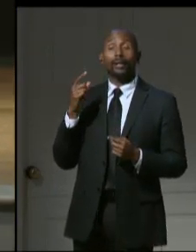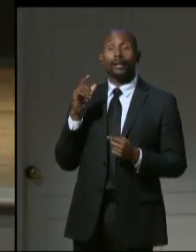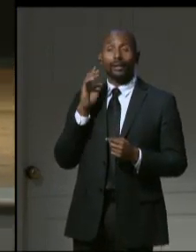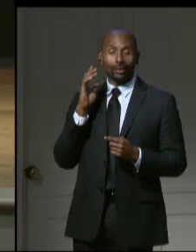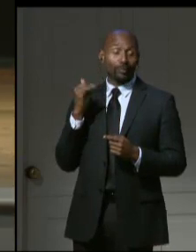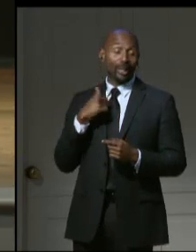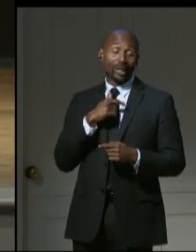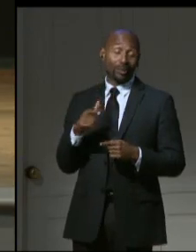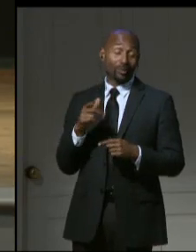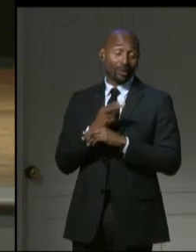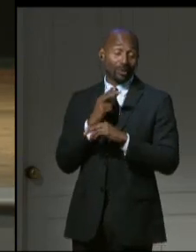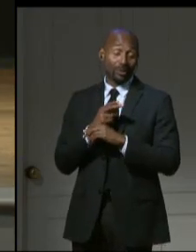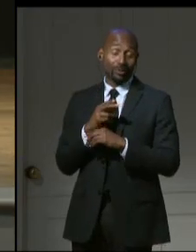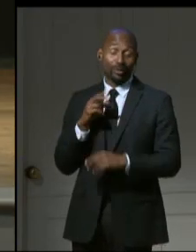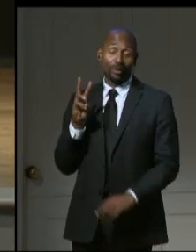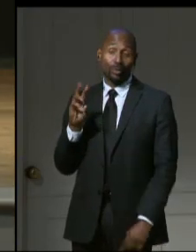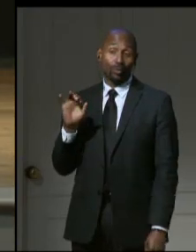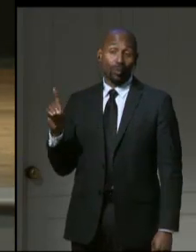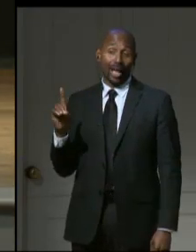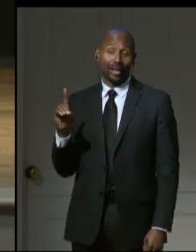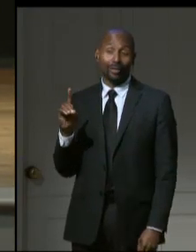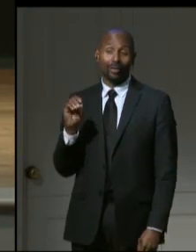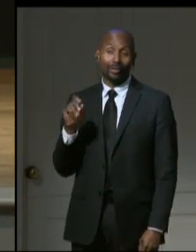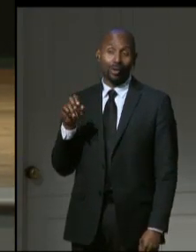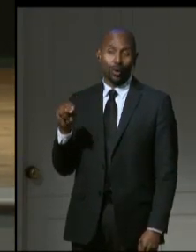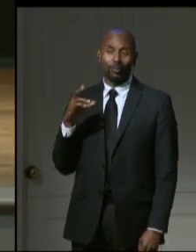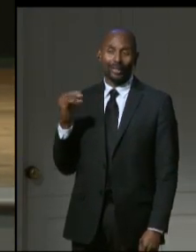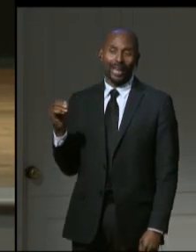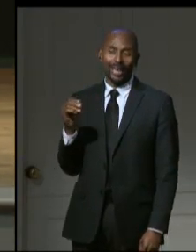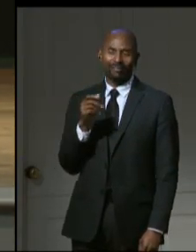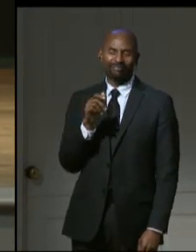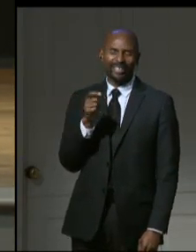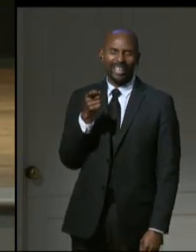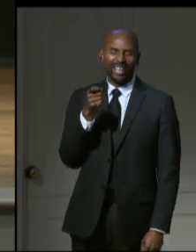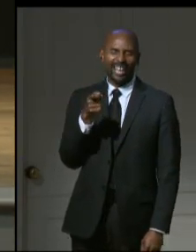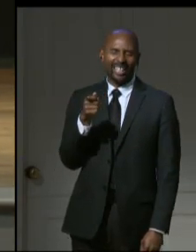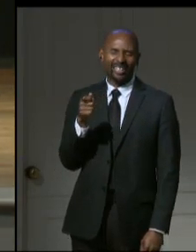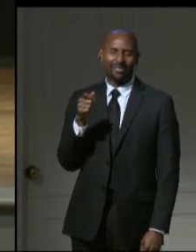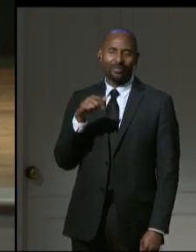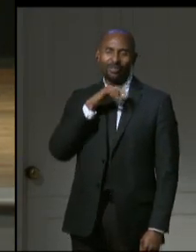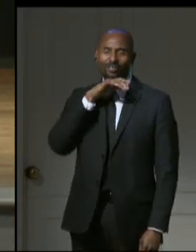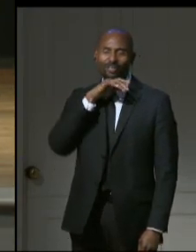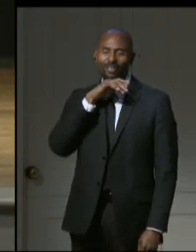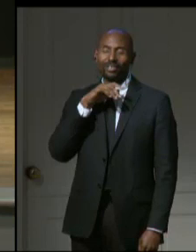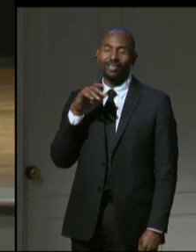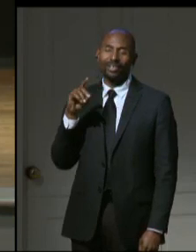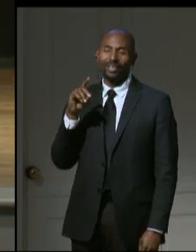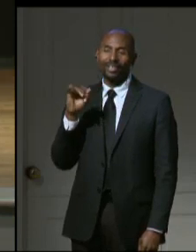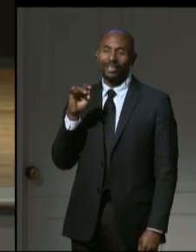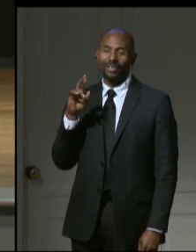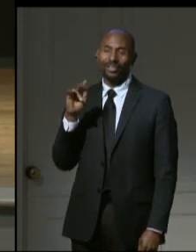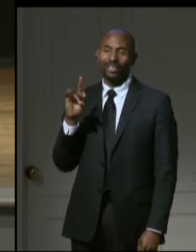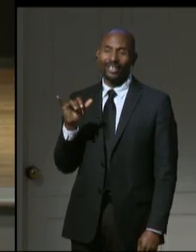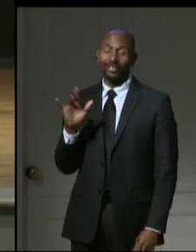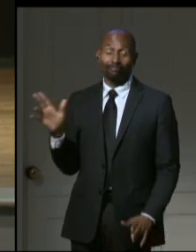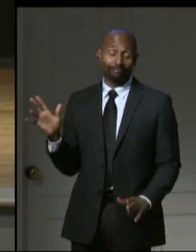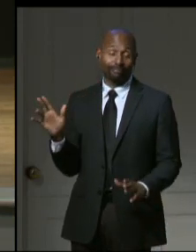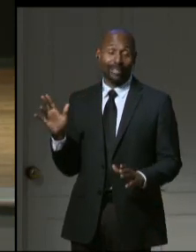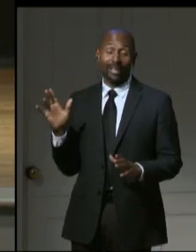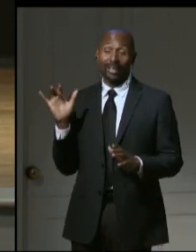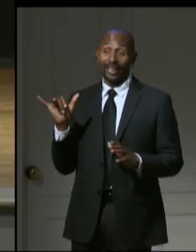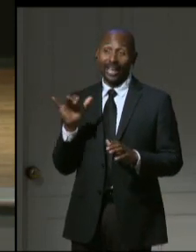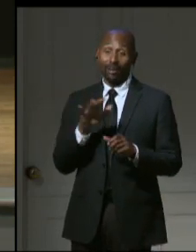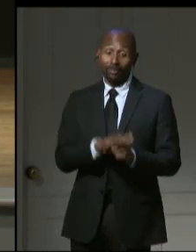little dirty. That's what we're going to aspire to, and you know, it takes a lot of pressure off. So thank you.